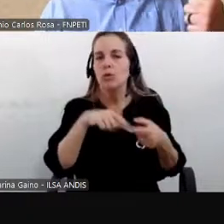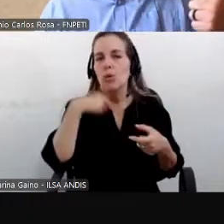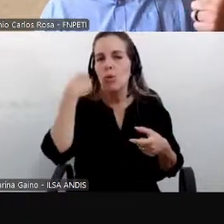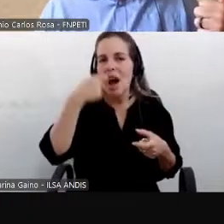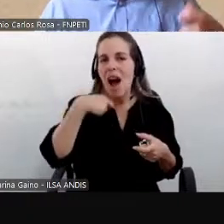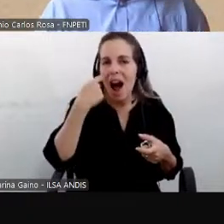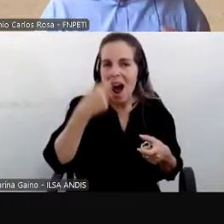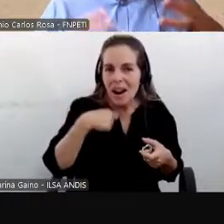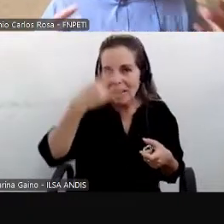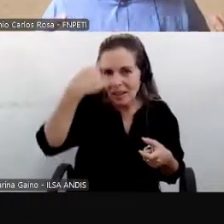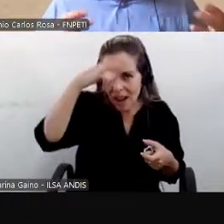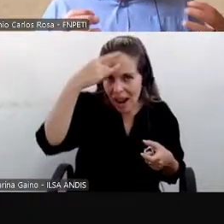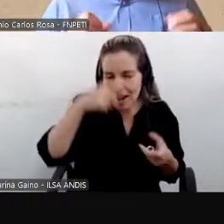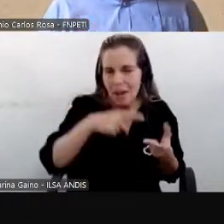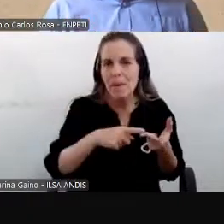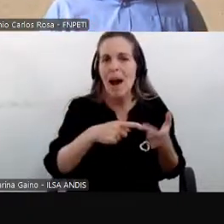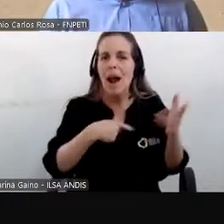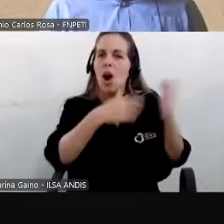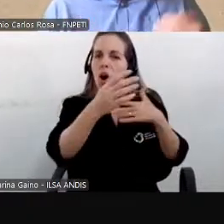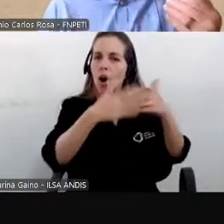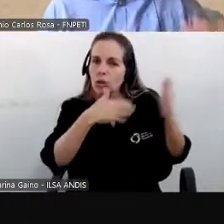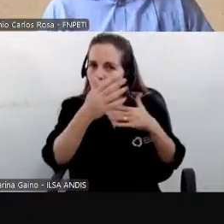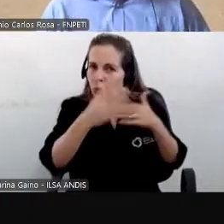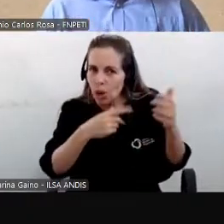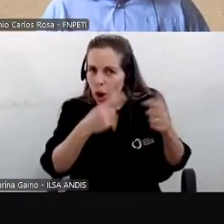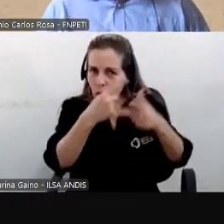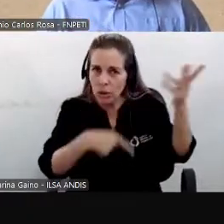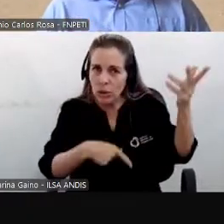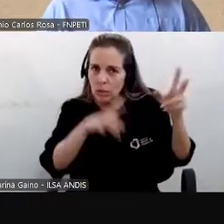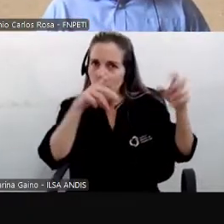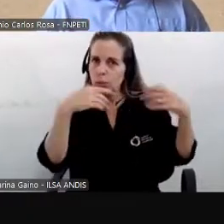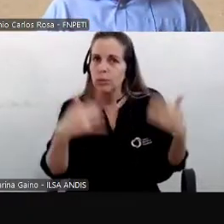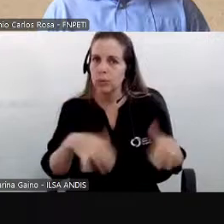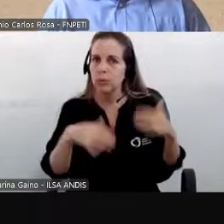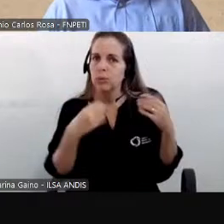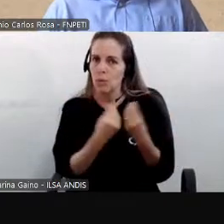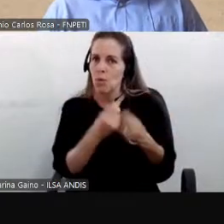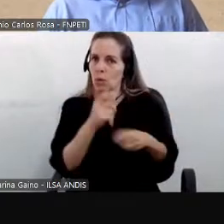large, agriculture, livestock, and civil construction